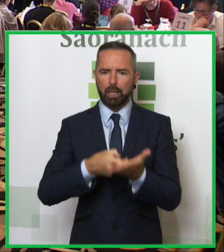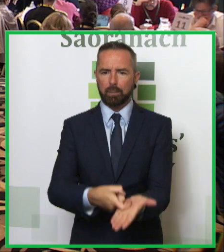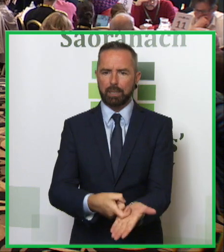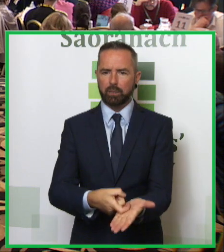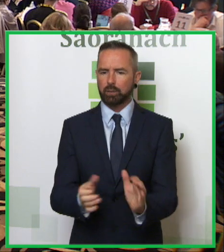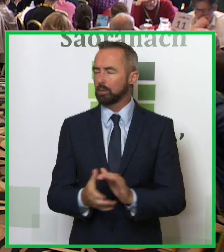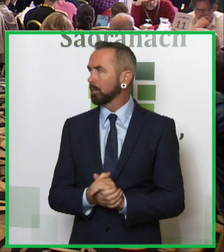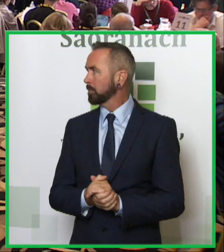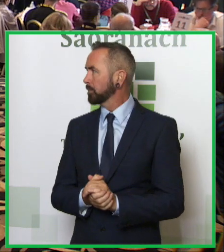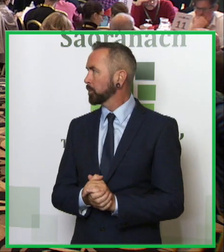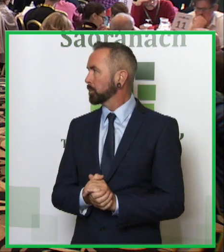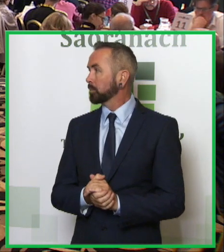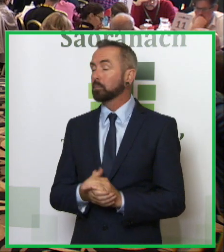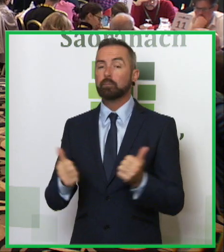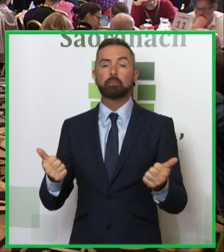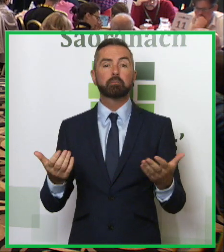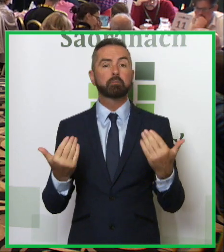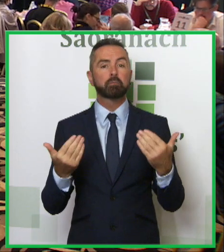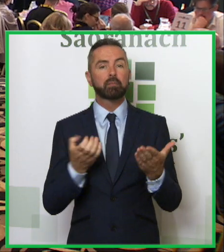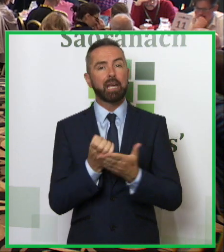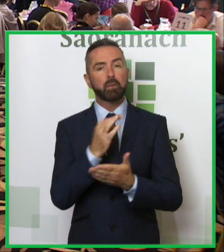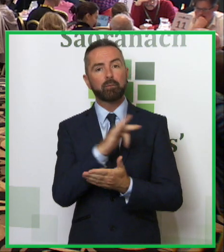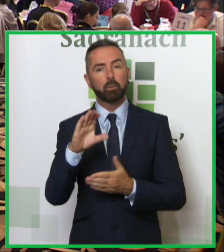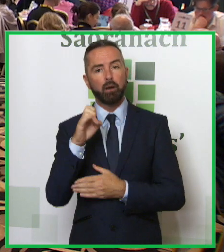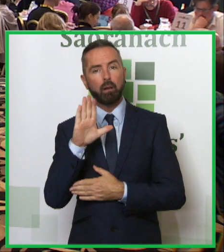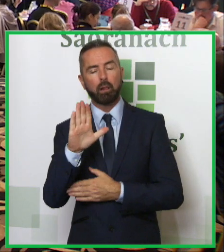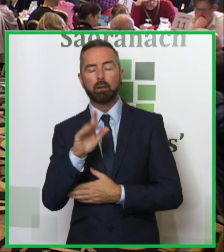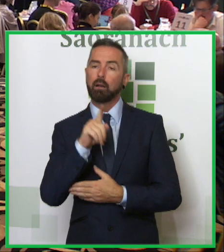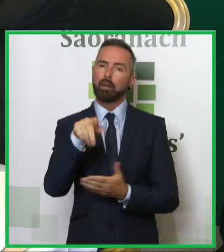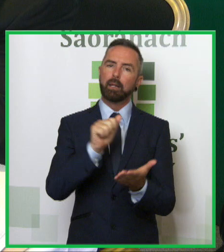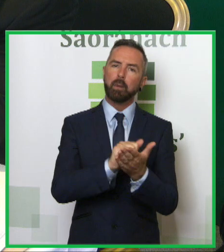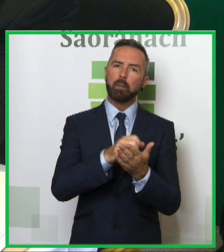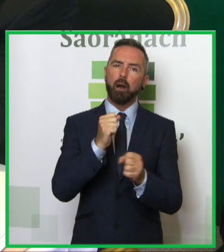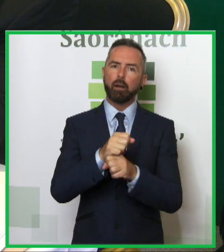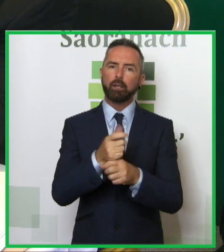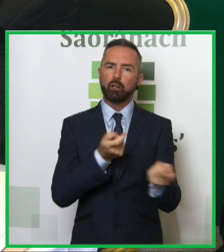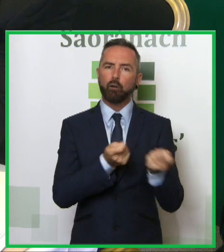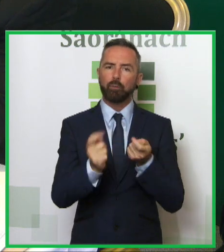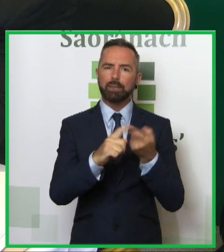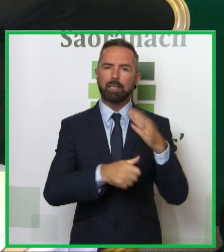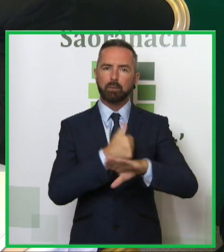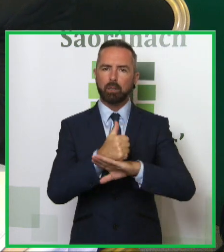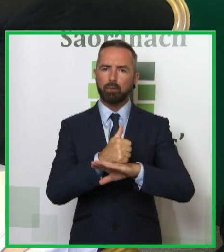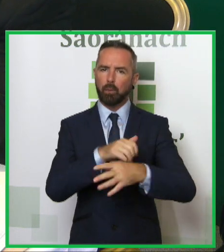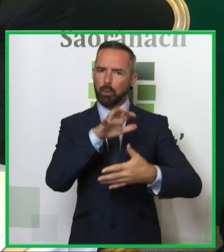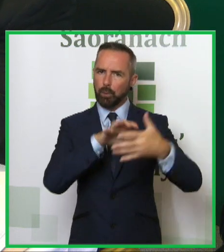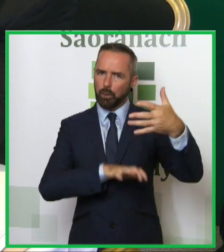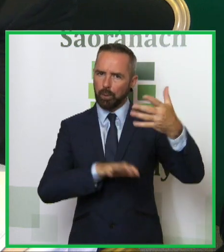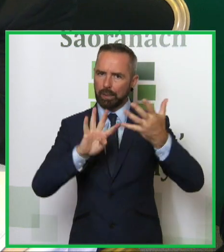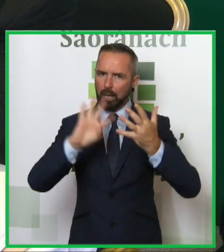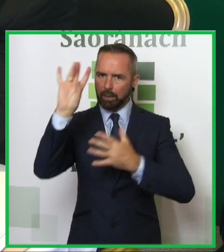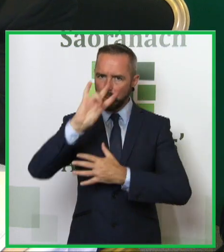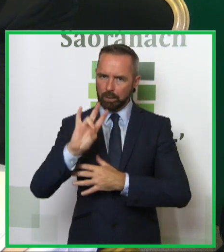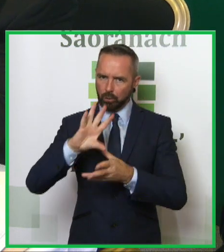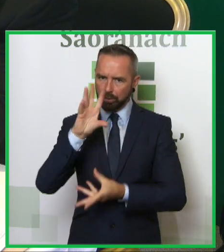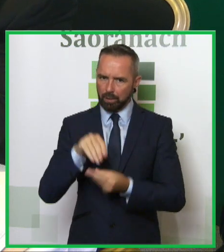Paul. So this ballot paper on governance and implementation, it's a lengthy ballot paper, there's 9 questions. It